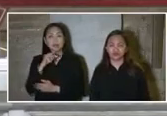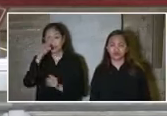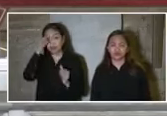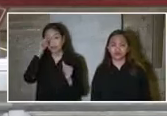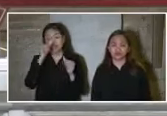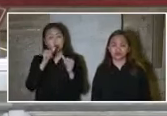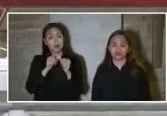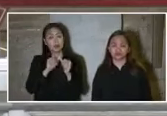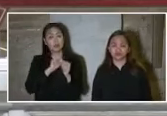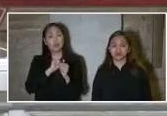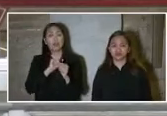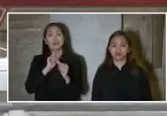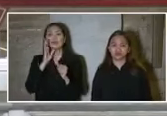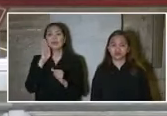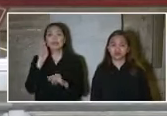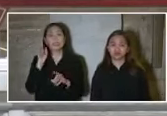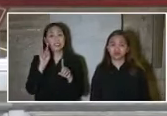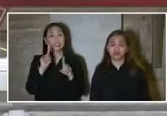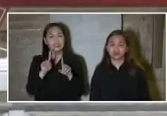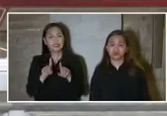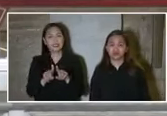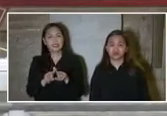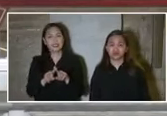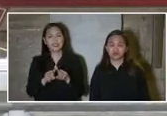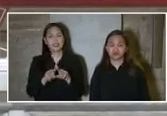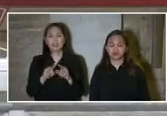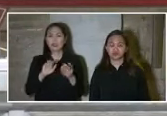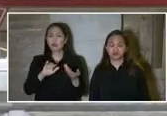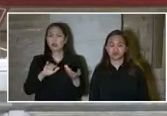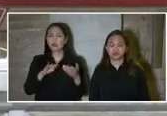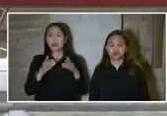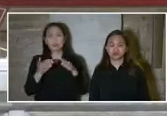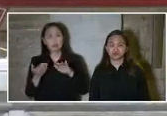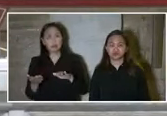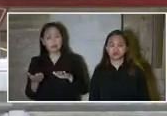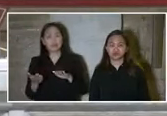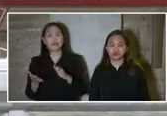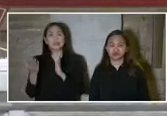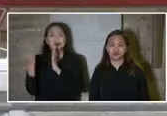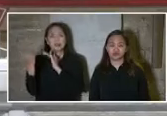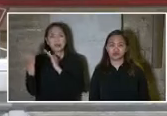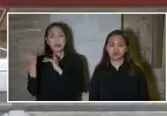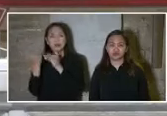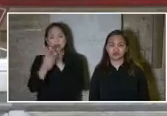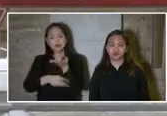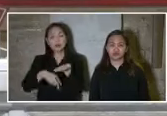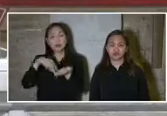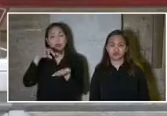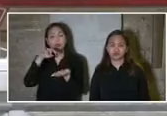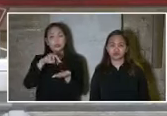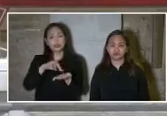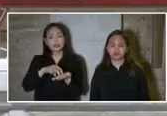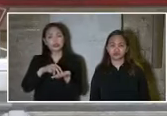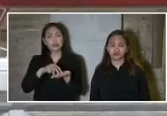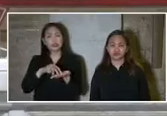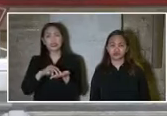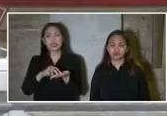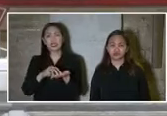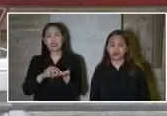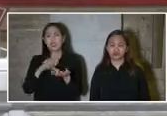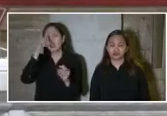Remember also our brothers and sisters who have fallen asleep in the hope of the resurrection,